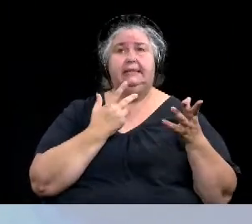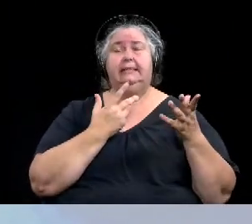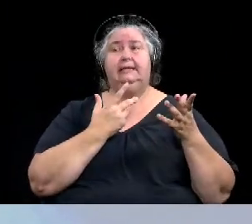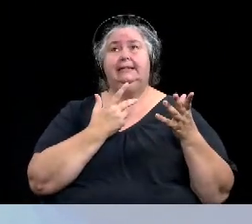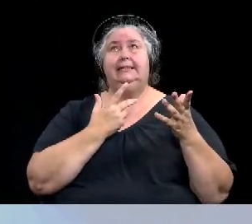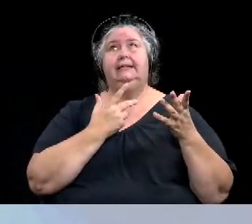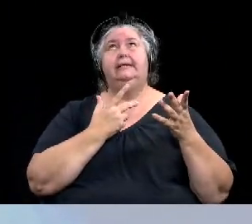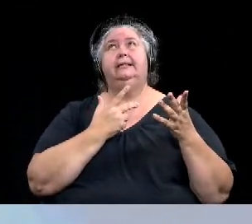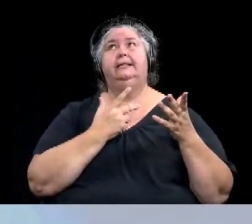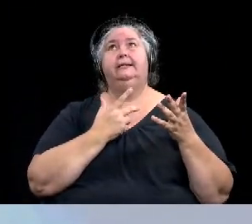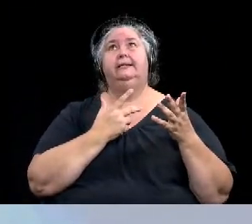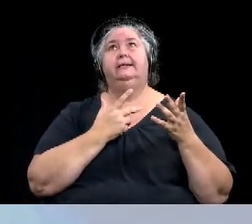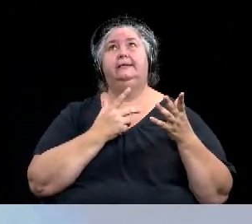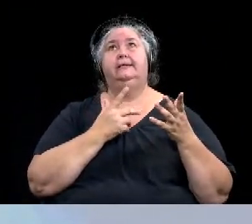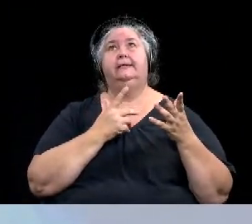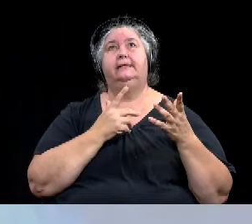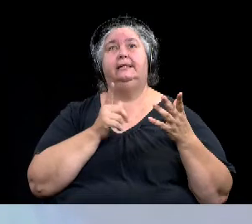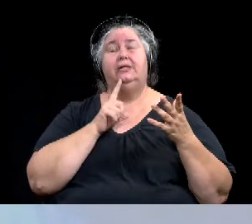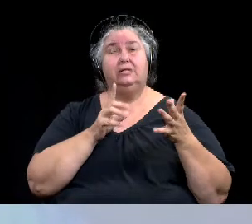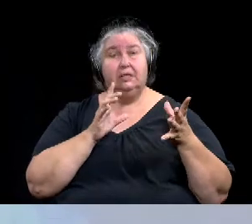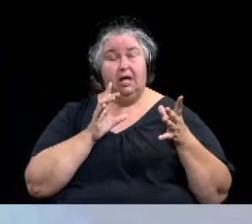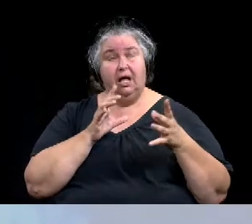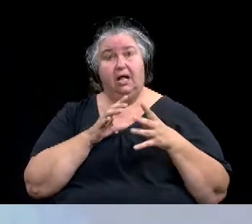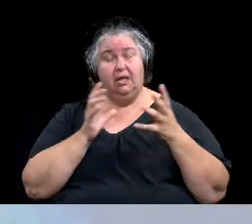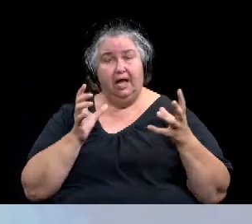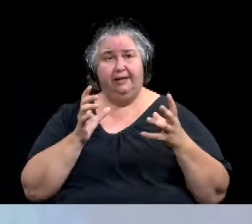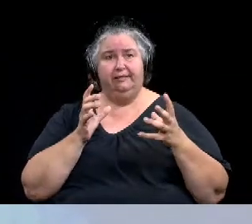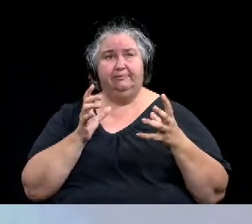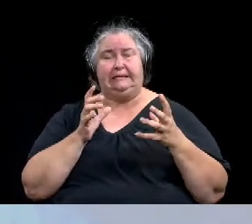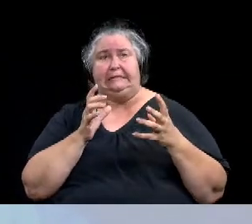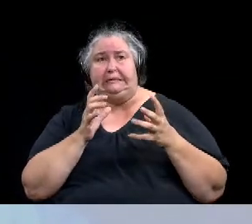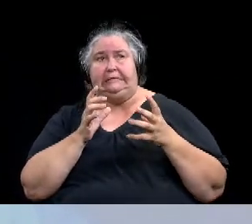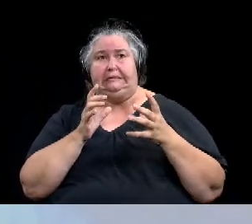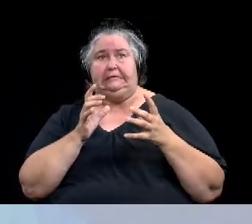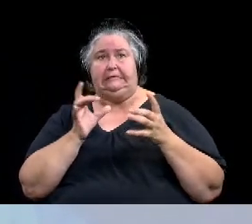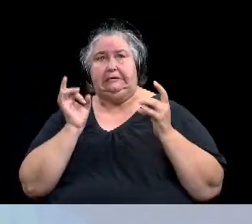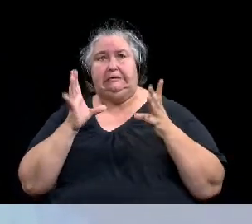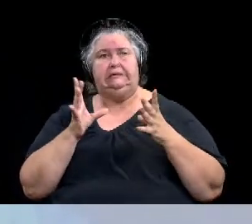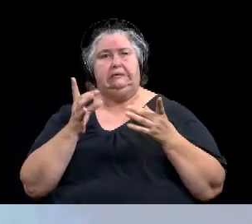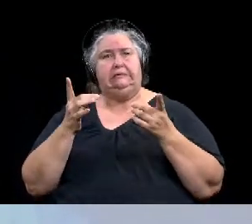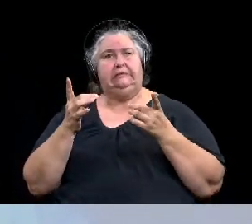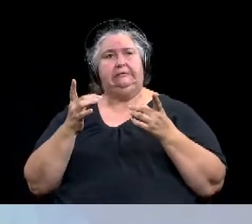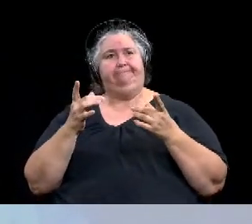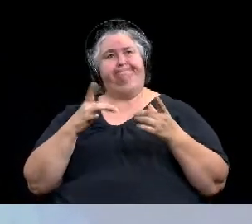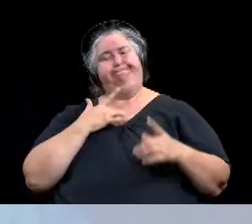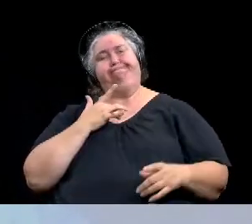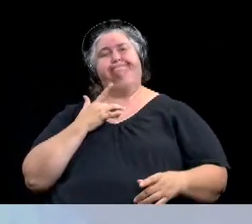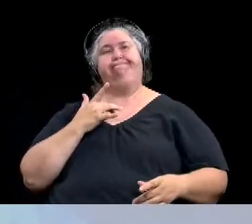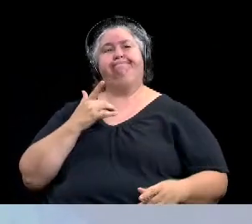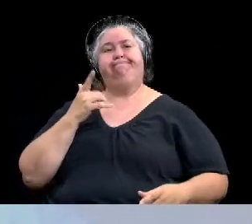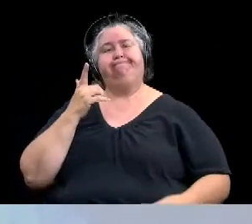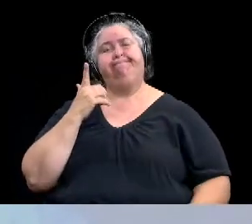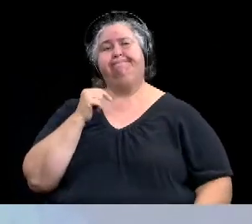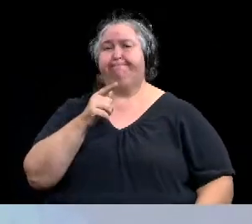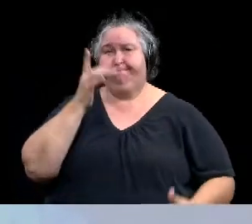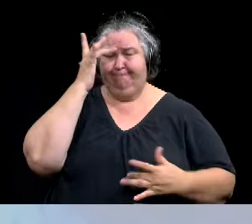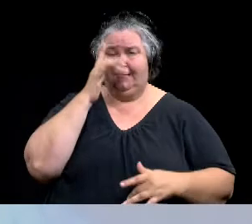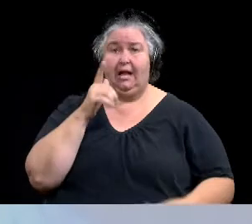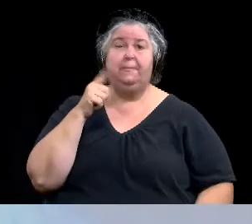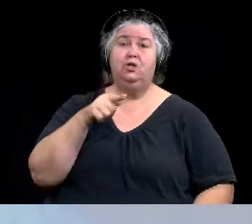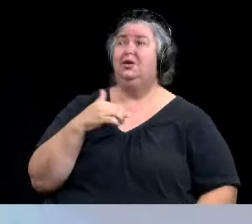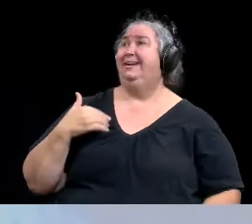morbidity because of this disease. And so, just because you're young and you're healthy doesn't mean